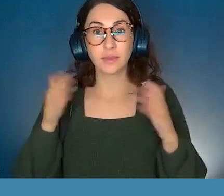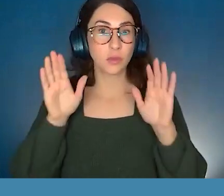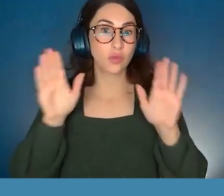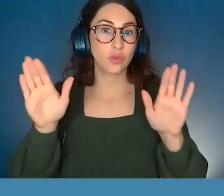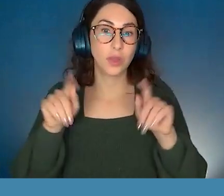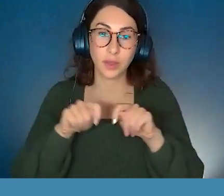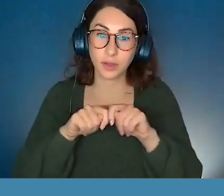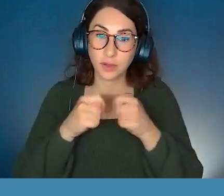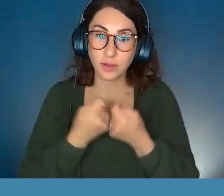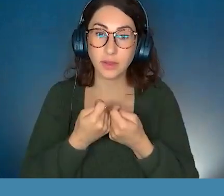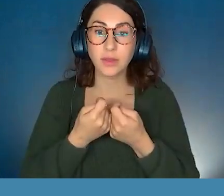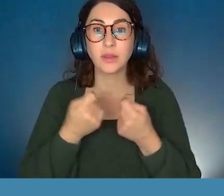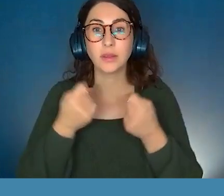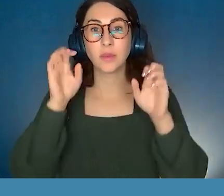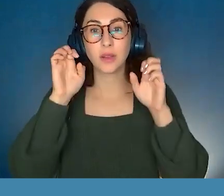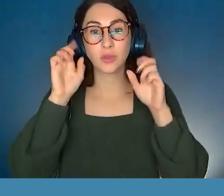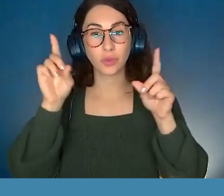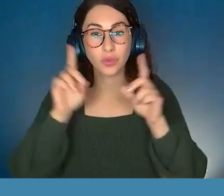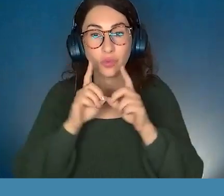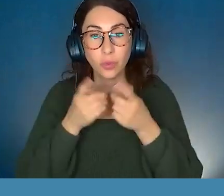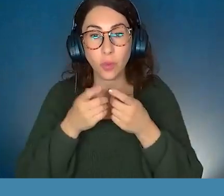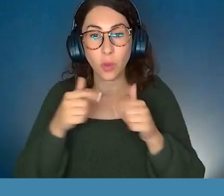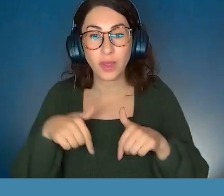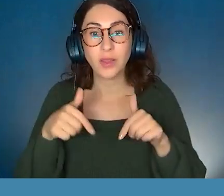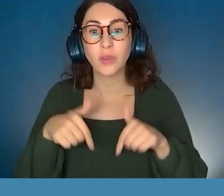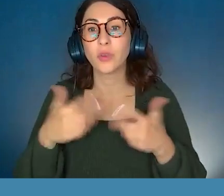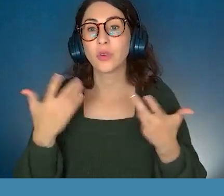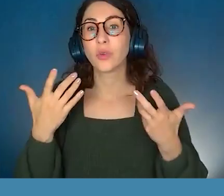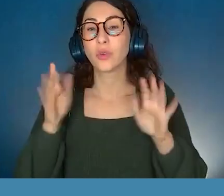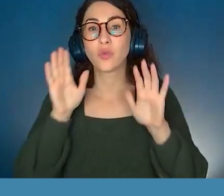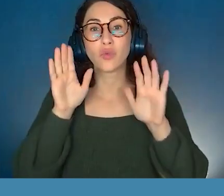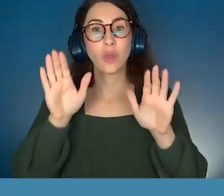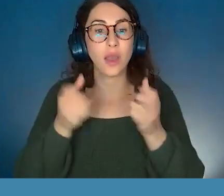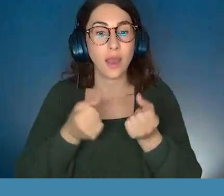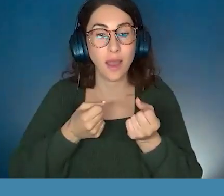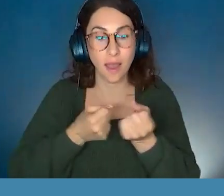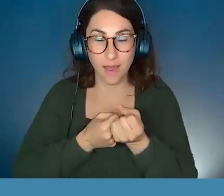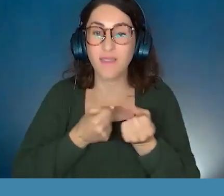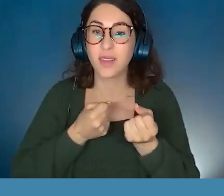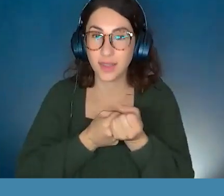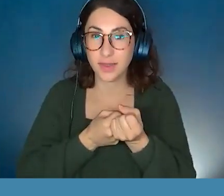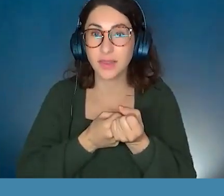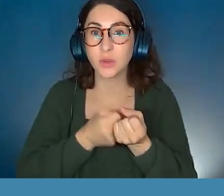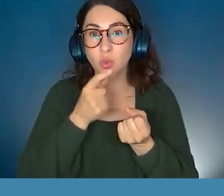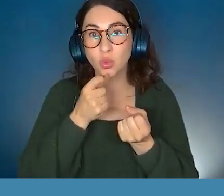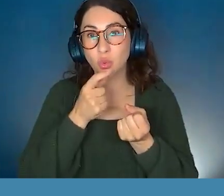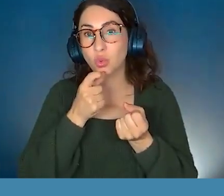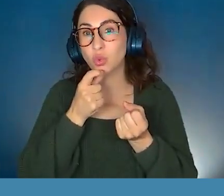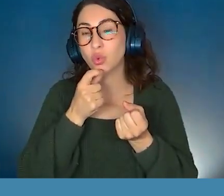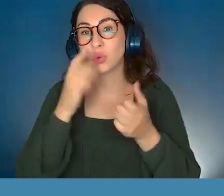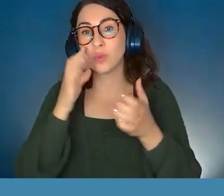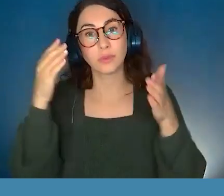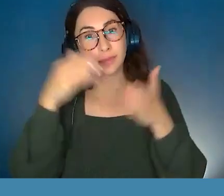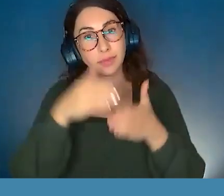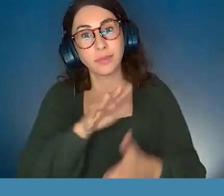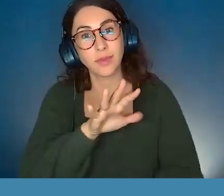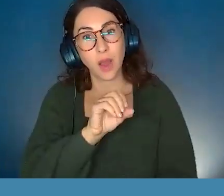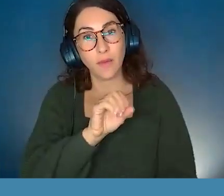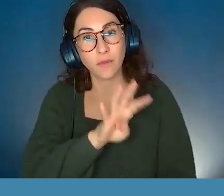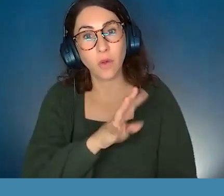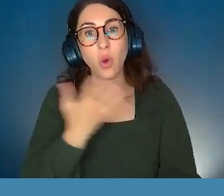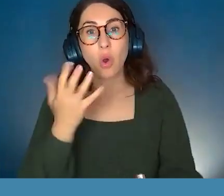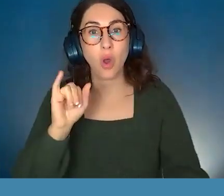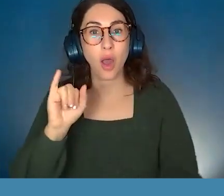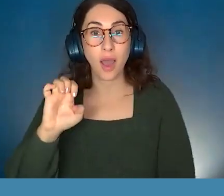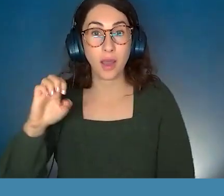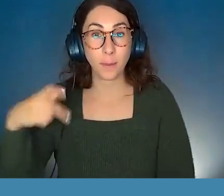and education department here, a lot of great advocates who specifically handle IEP concerns or 504 concerns. So if you do